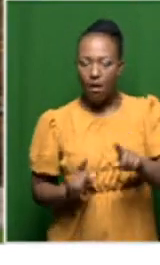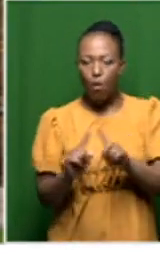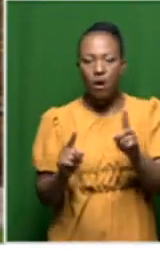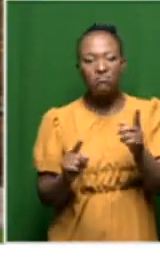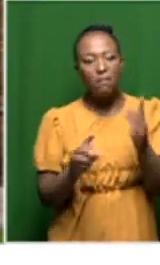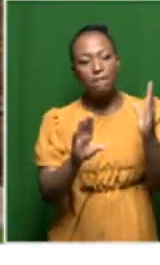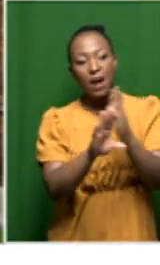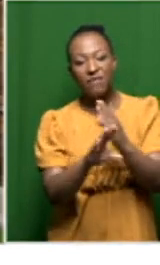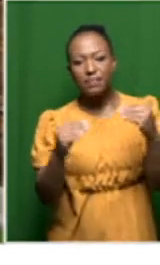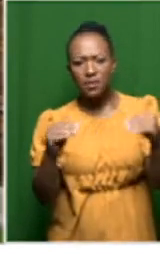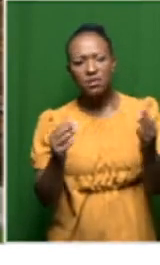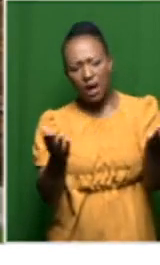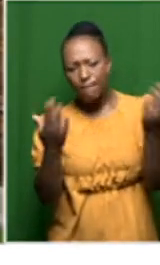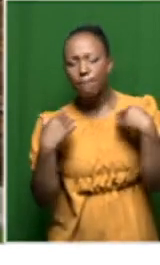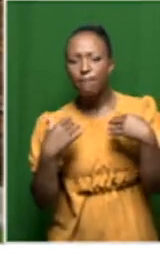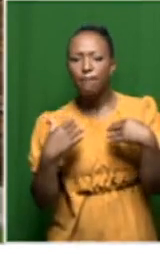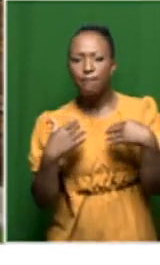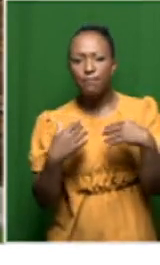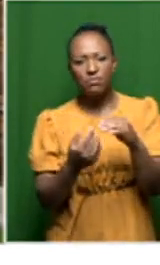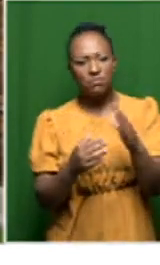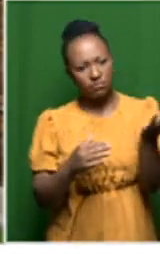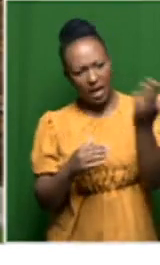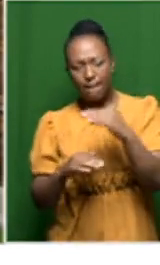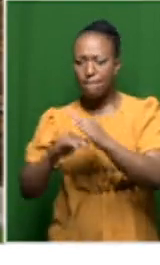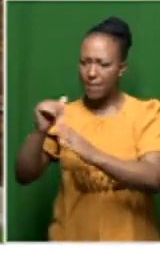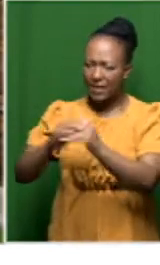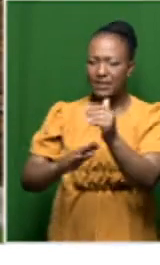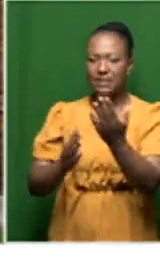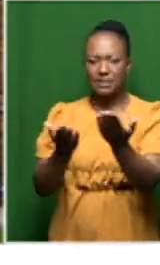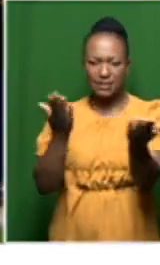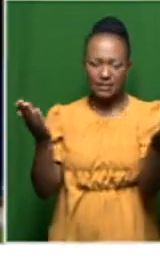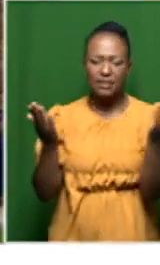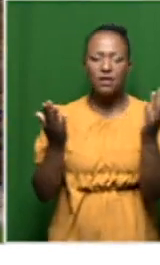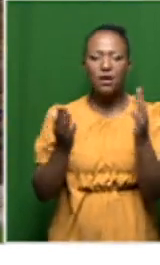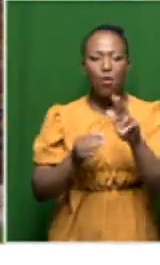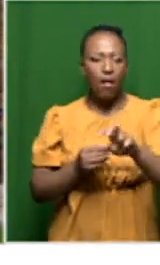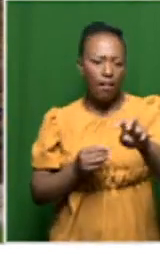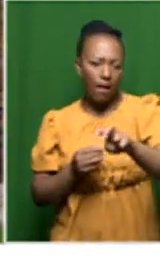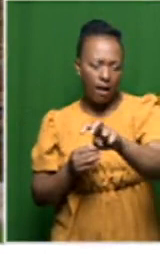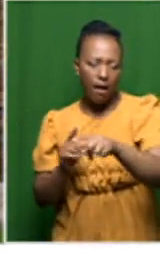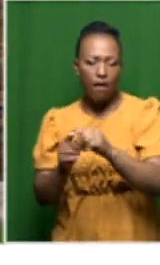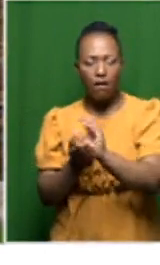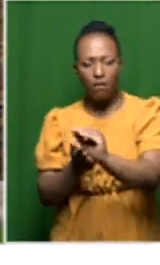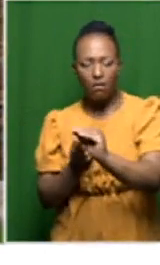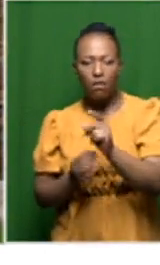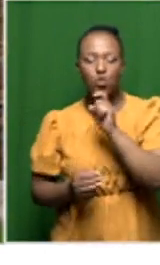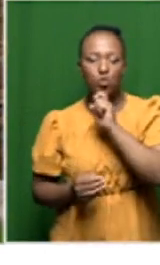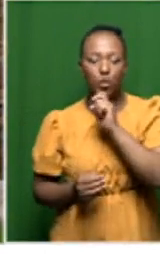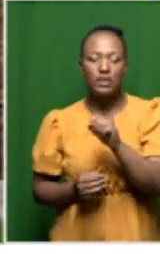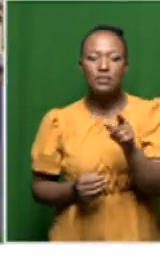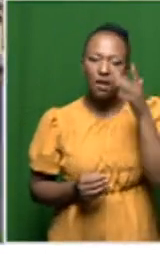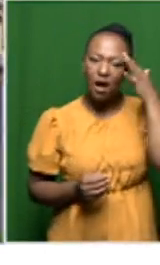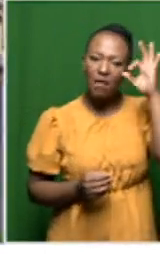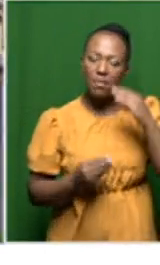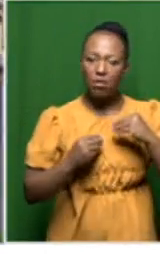invade the province, turn it to the investment destination, turn it to the construction site using the state-owned properties.